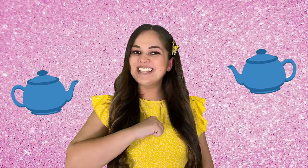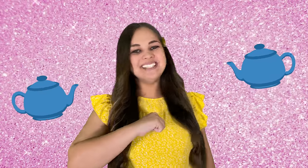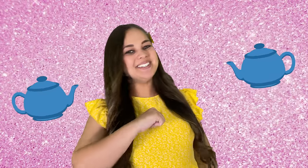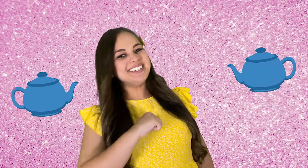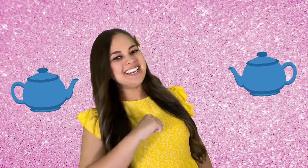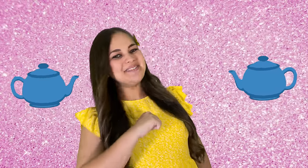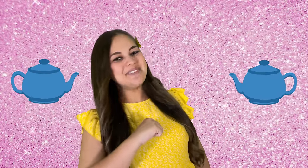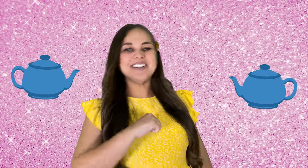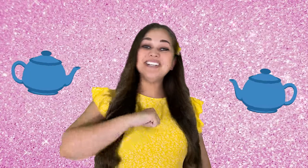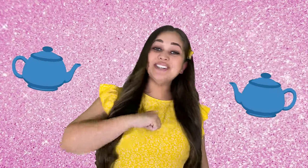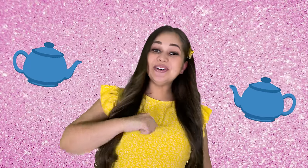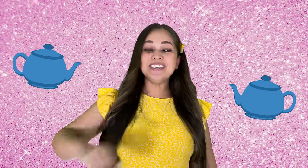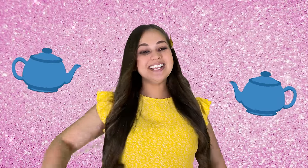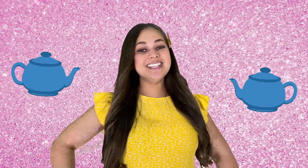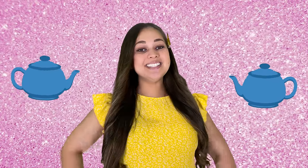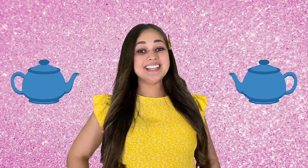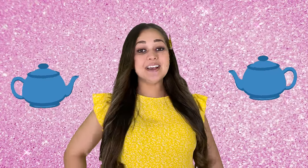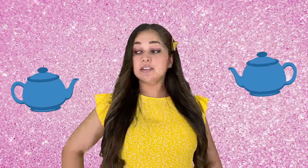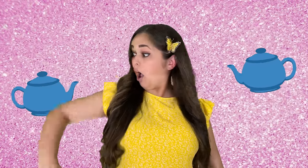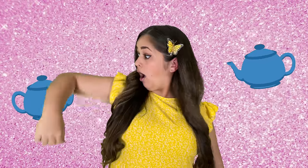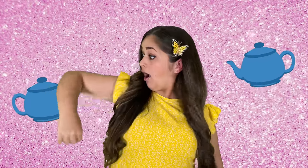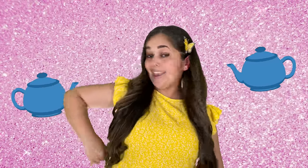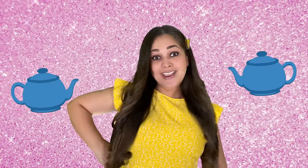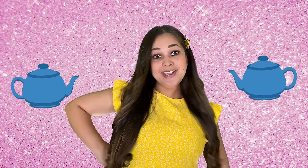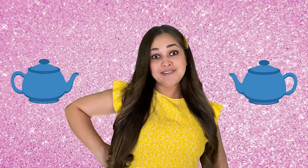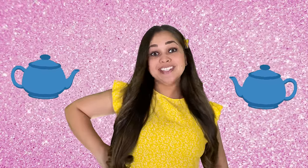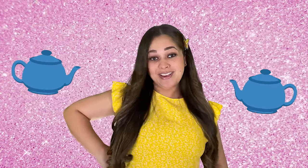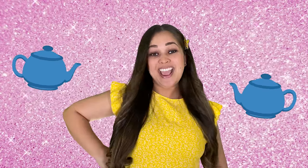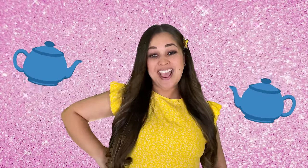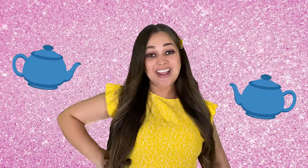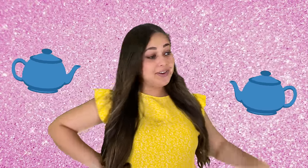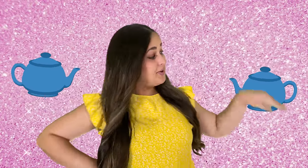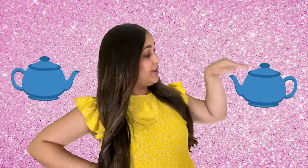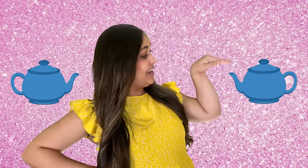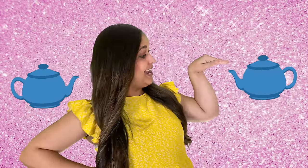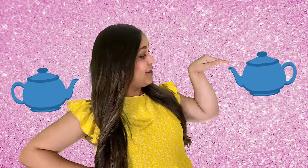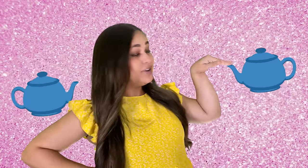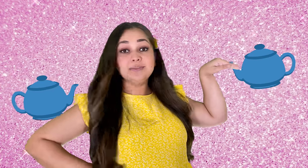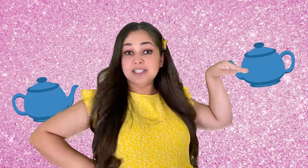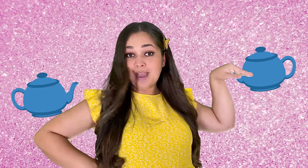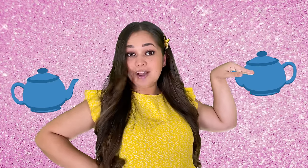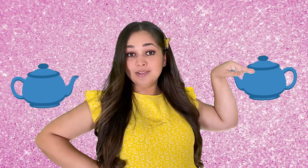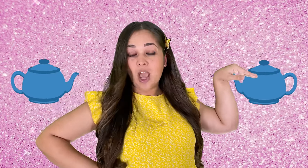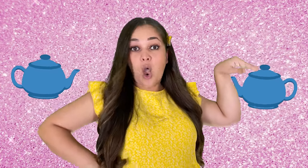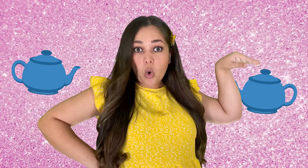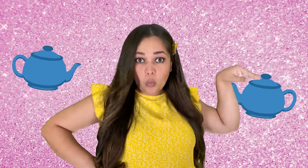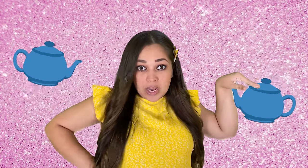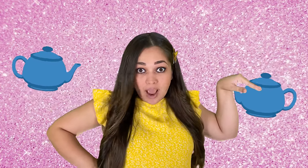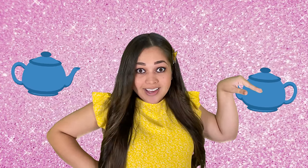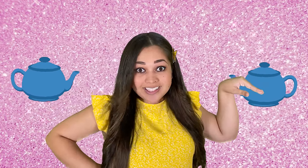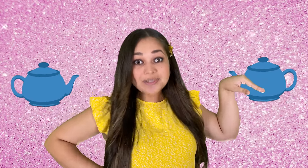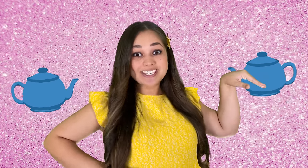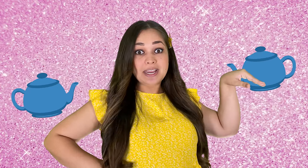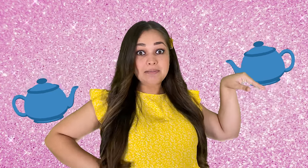I'm a little teapot, short and stout. Here is my handle, here is my spout.